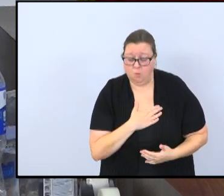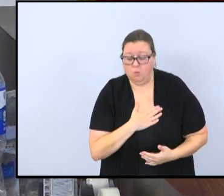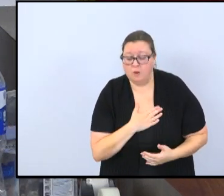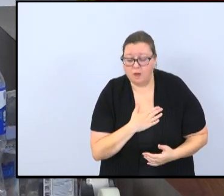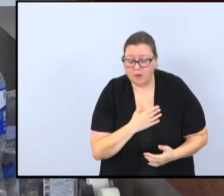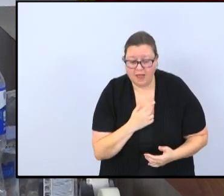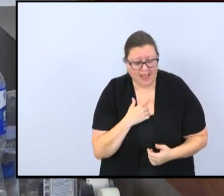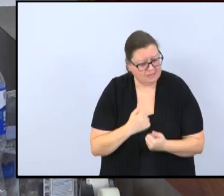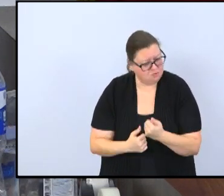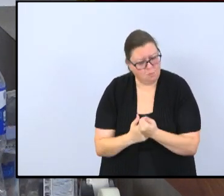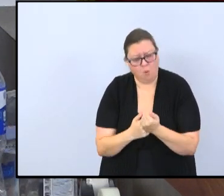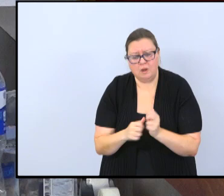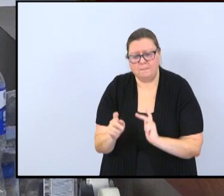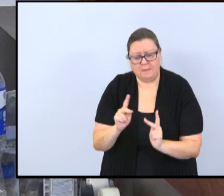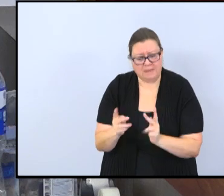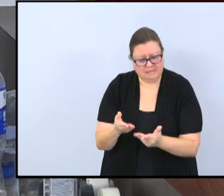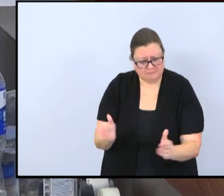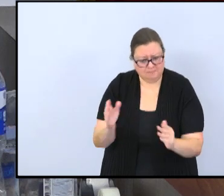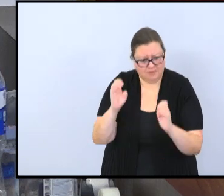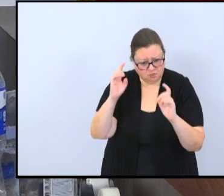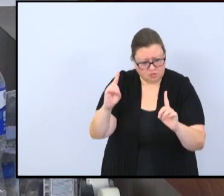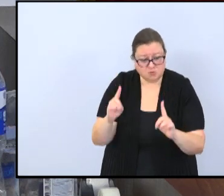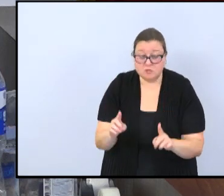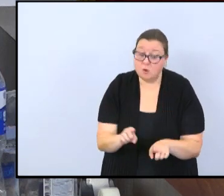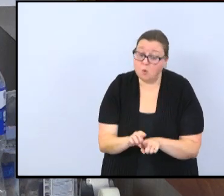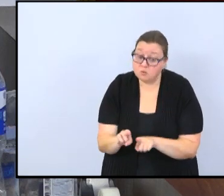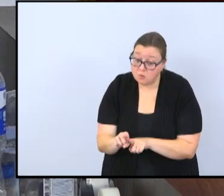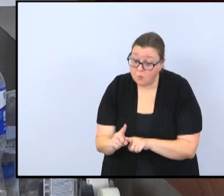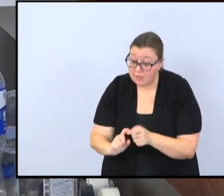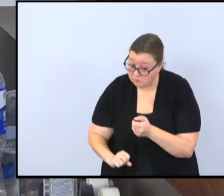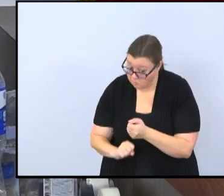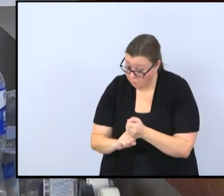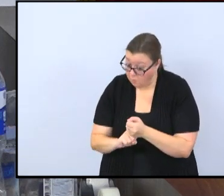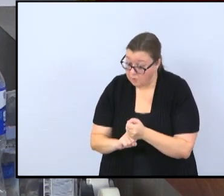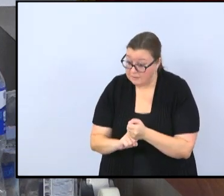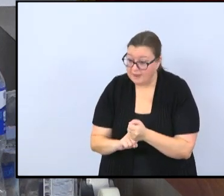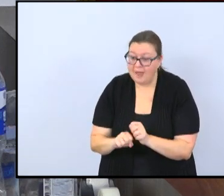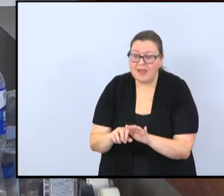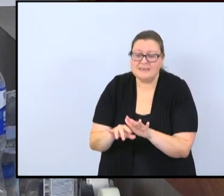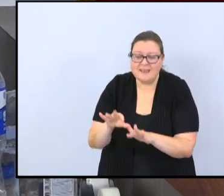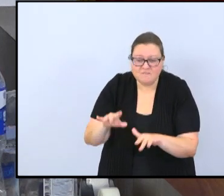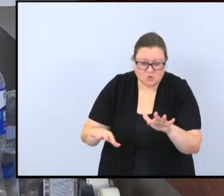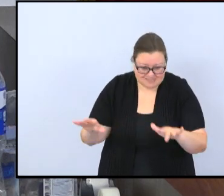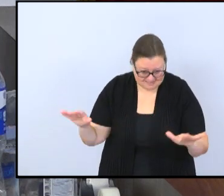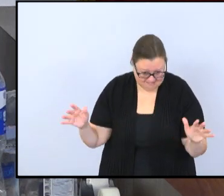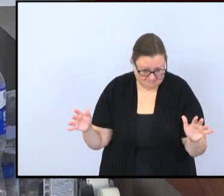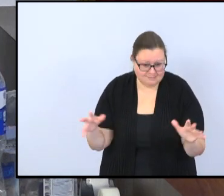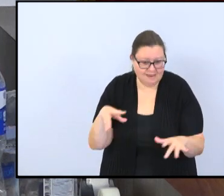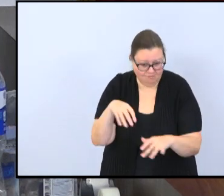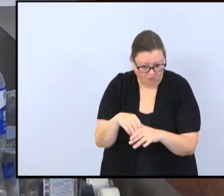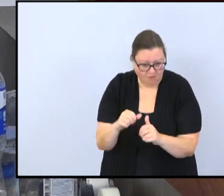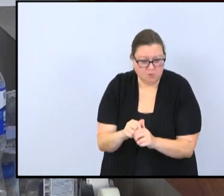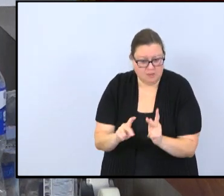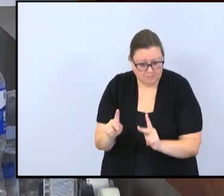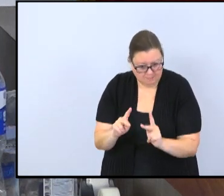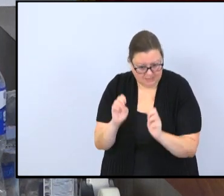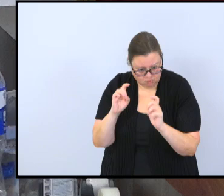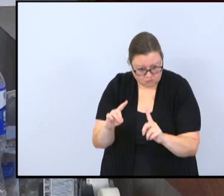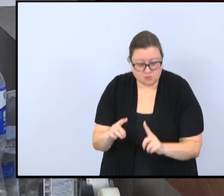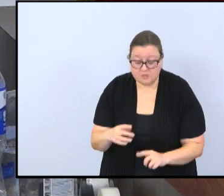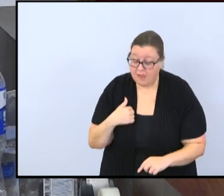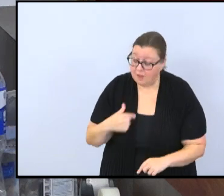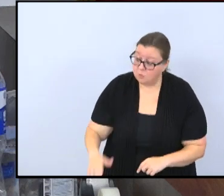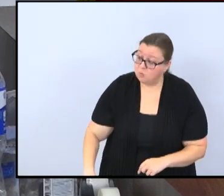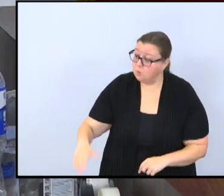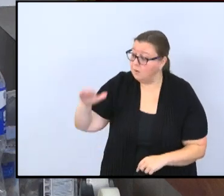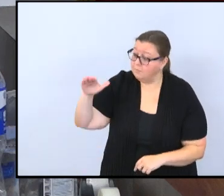ardent supporter of public education, but I'm also an ardent supporter of diverse public education. I